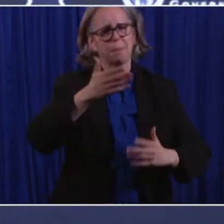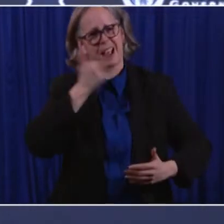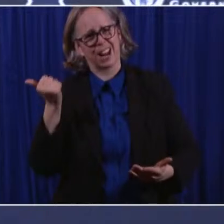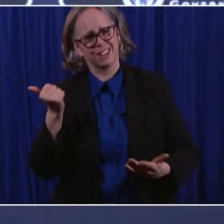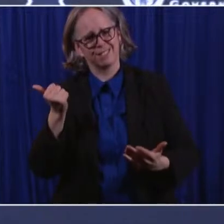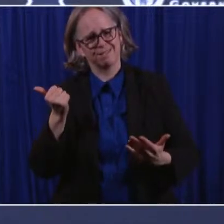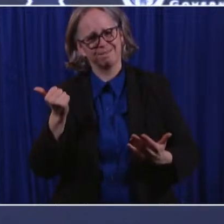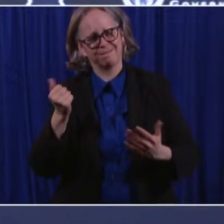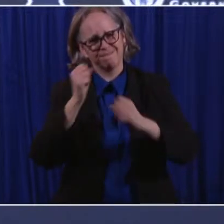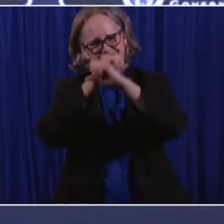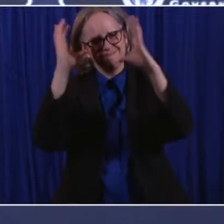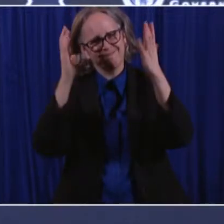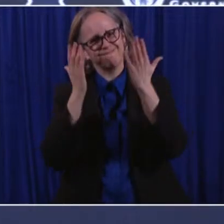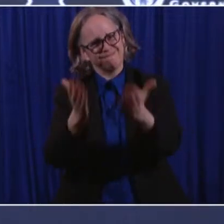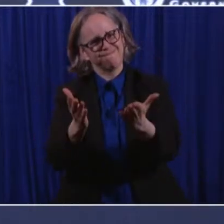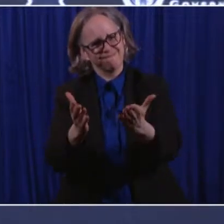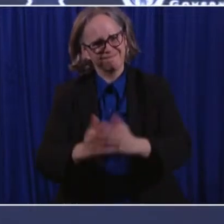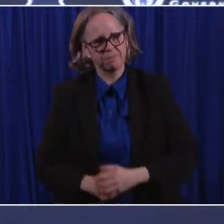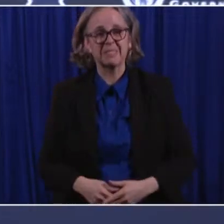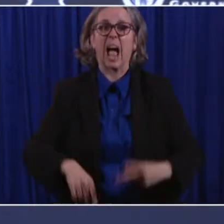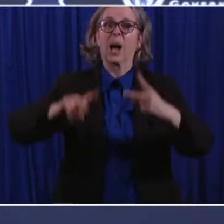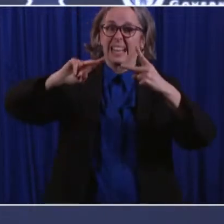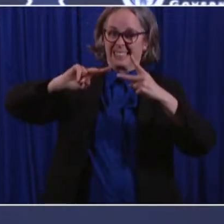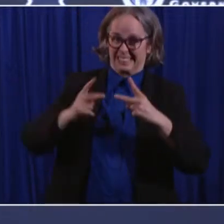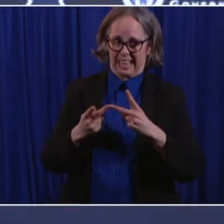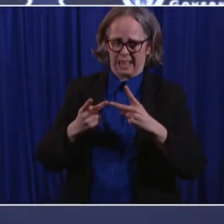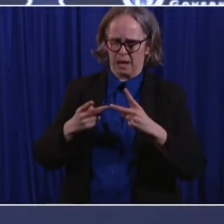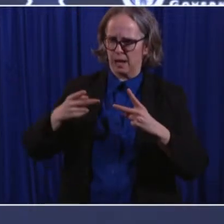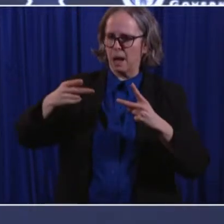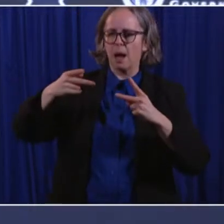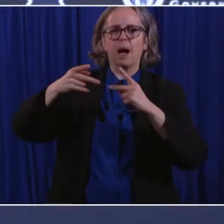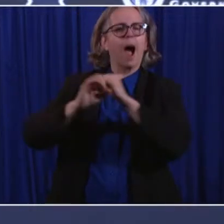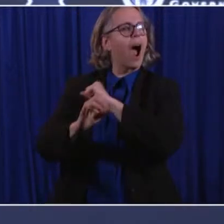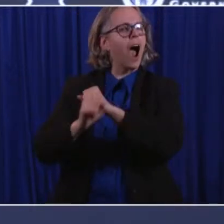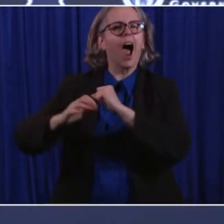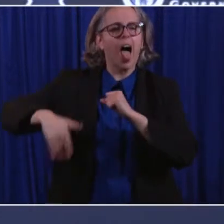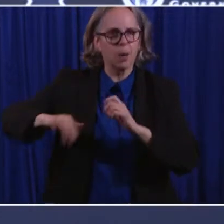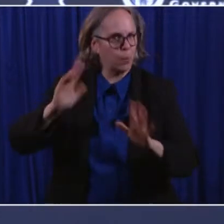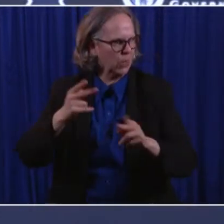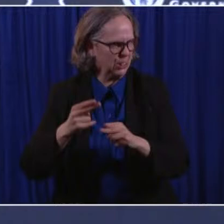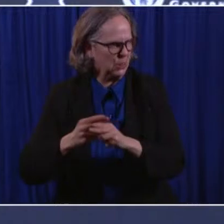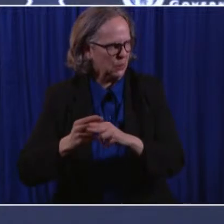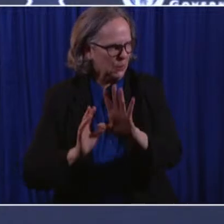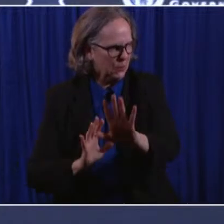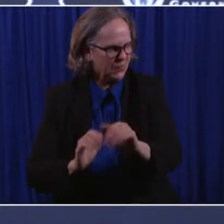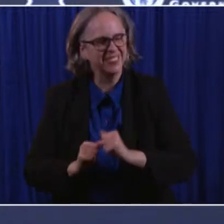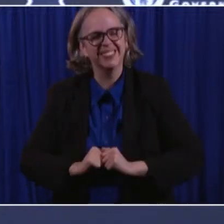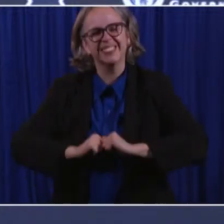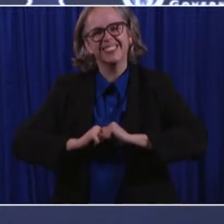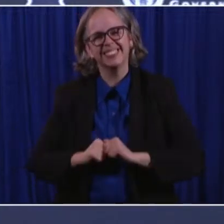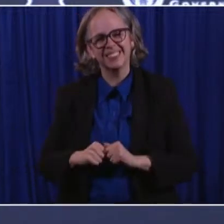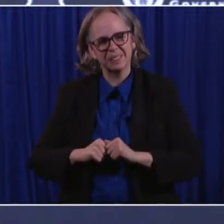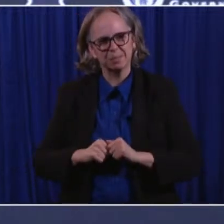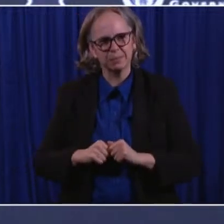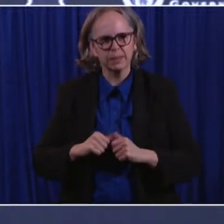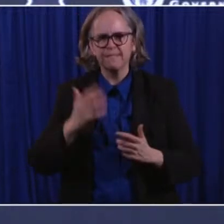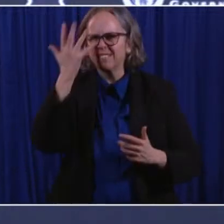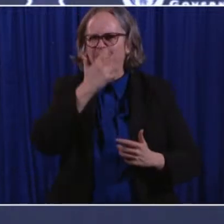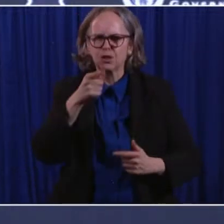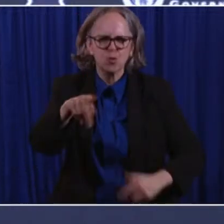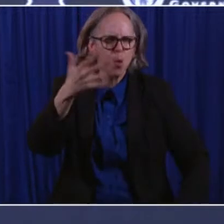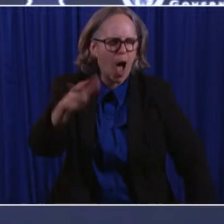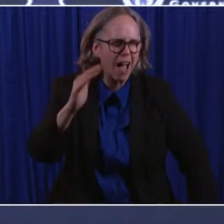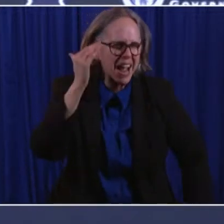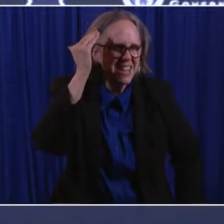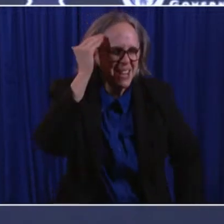want to show has not appeared yet, but it's going to very, very shortly, and it's a very, very familiar face.